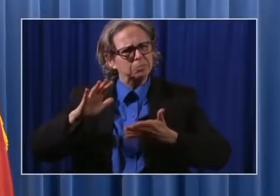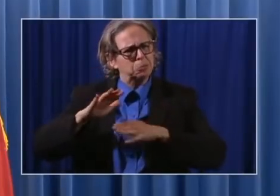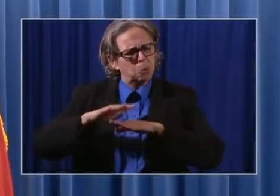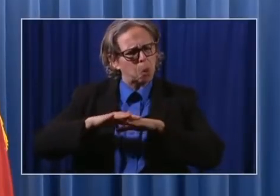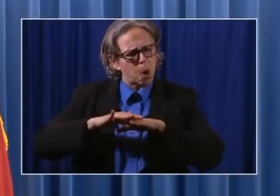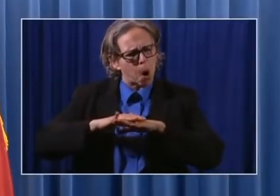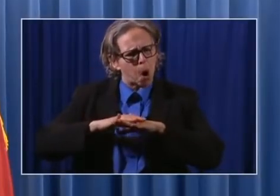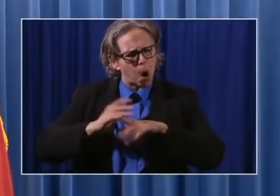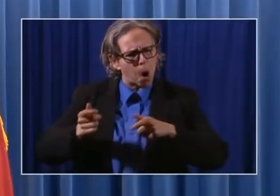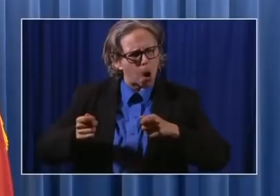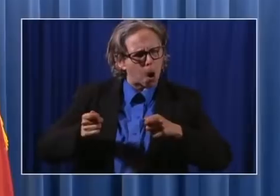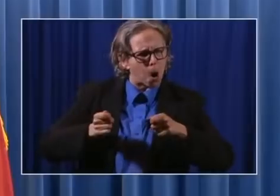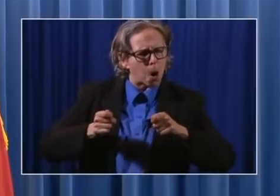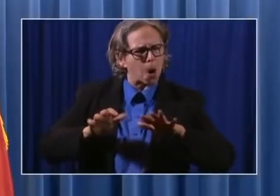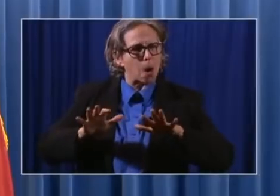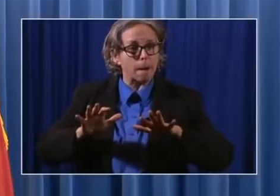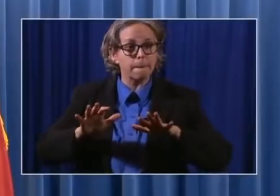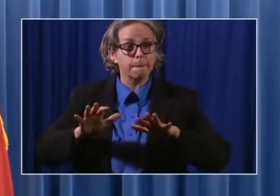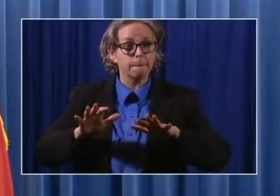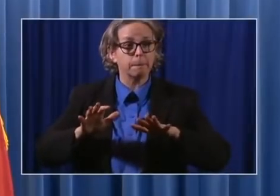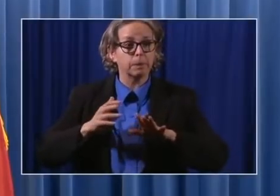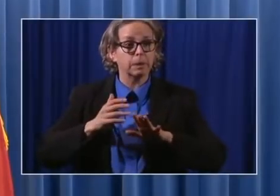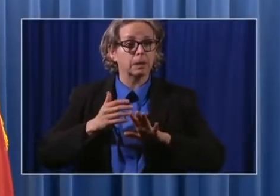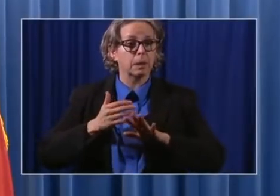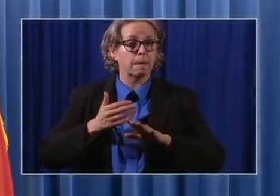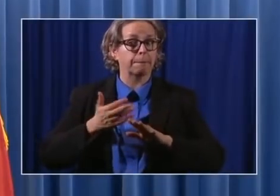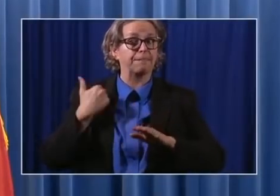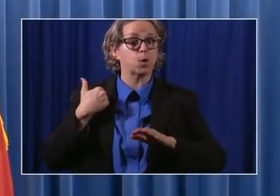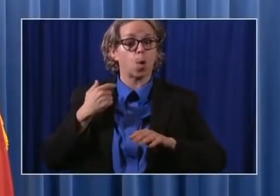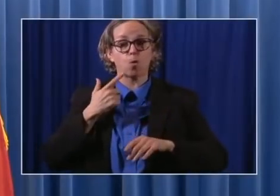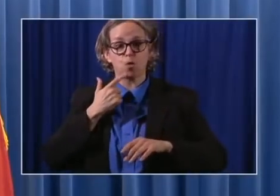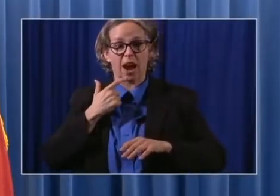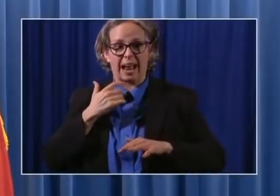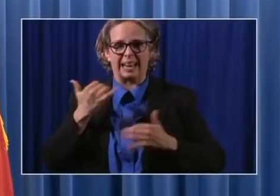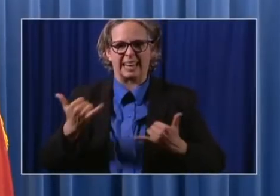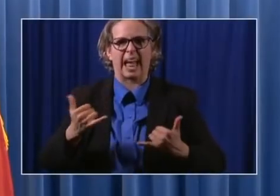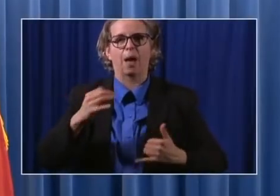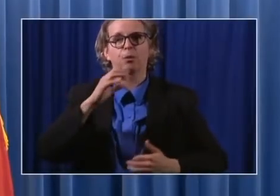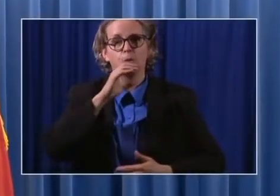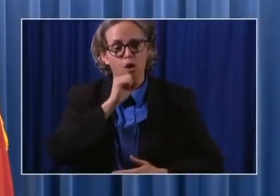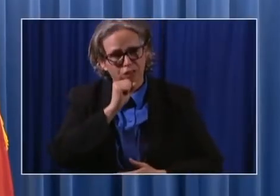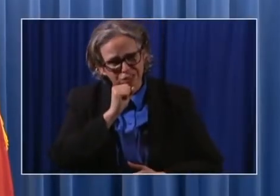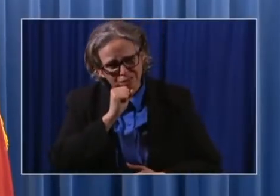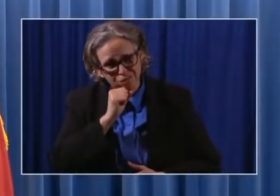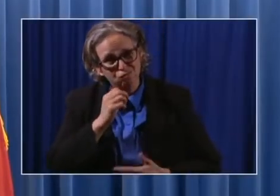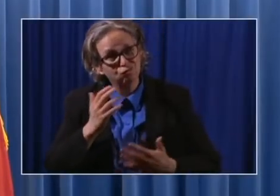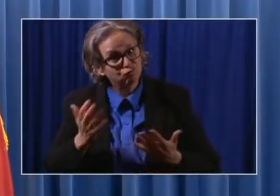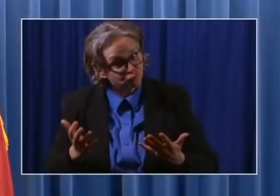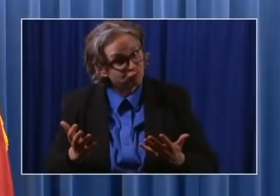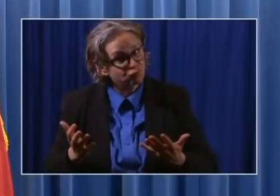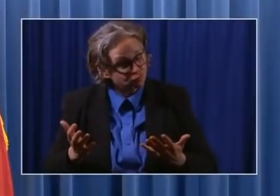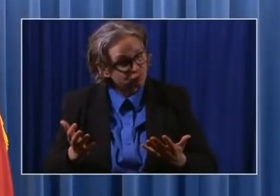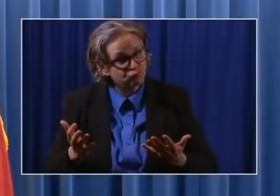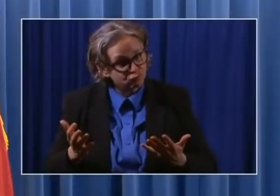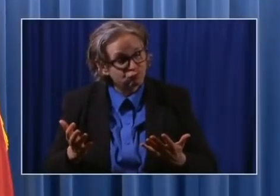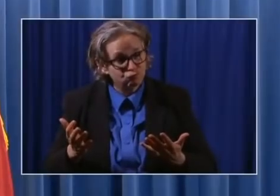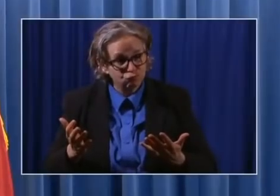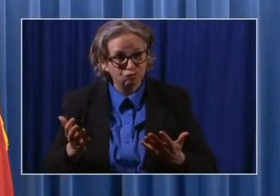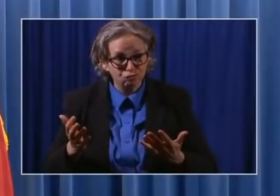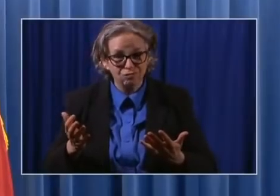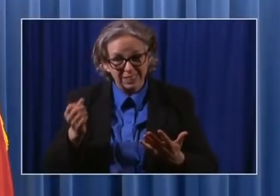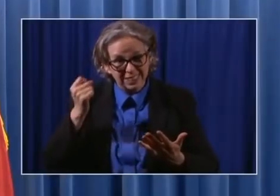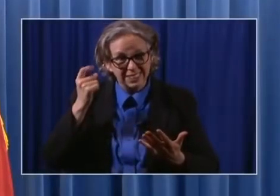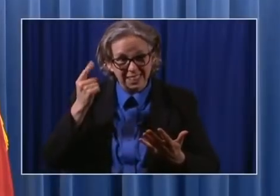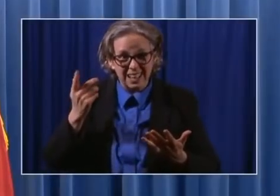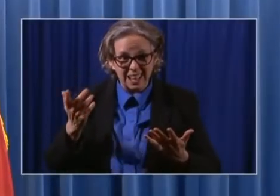leading these previously red counties to be orange this week. And again, as you'll continue to see throughout this, it is the rate of increase that we look at,